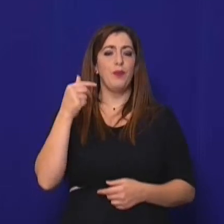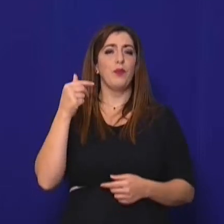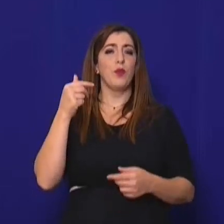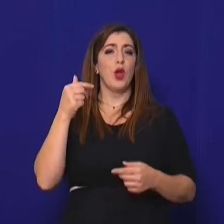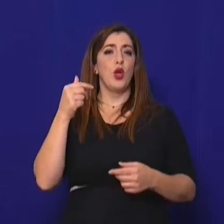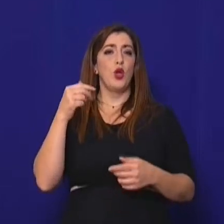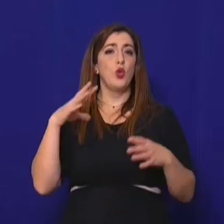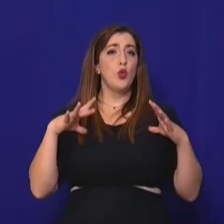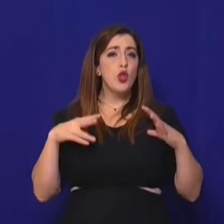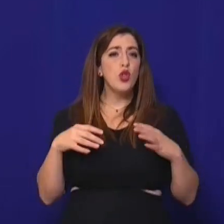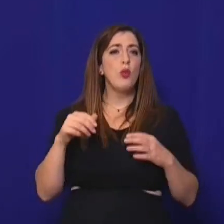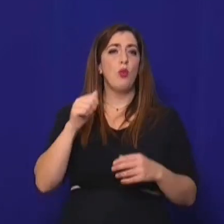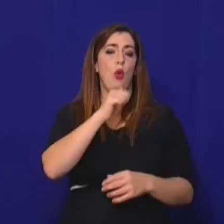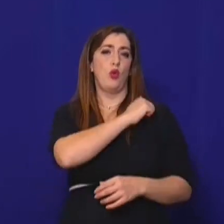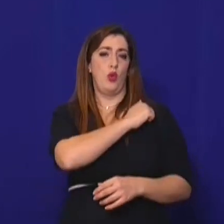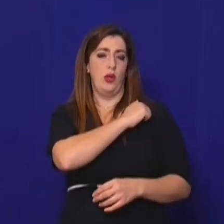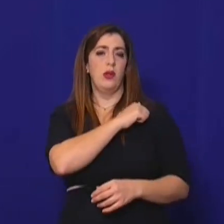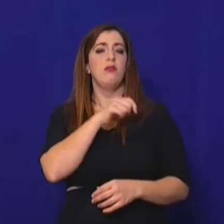min-naħa tal-Pulizija.